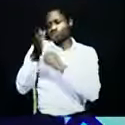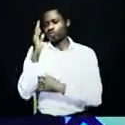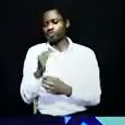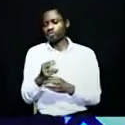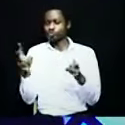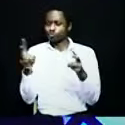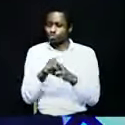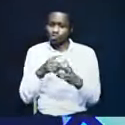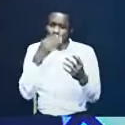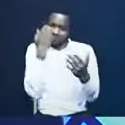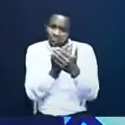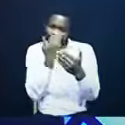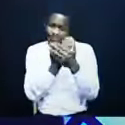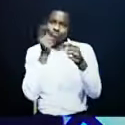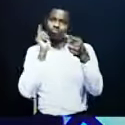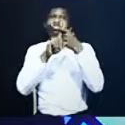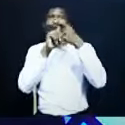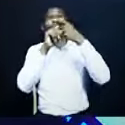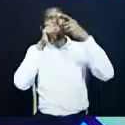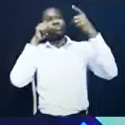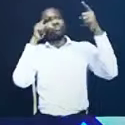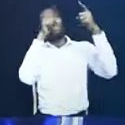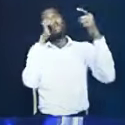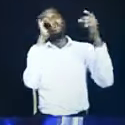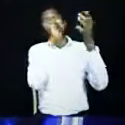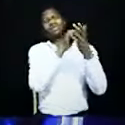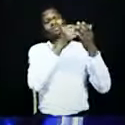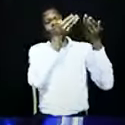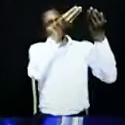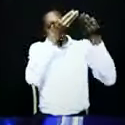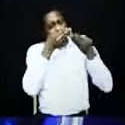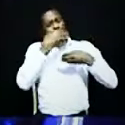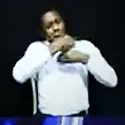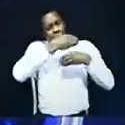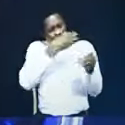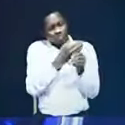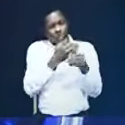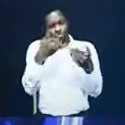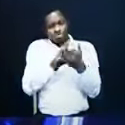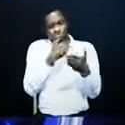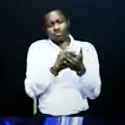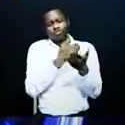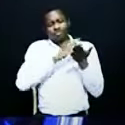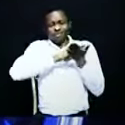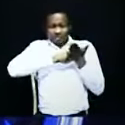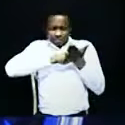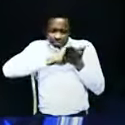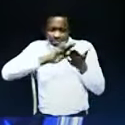God, creating me a clean heart. Na fe o pejane ne sre onipa